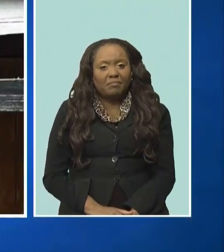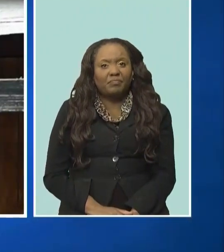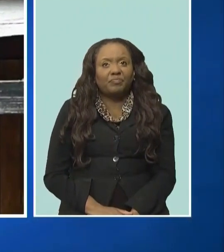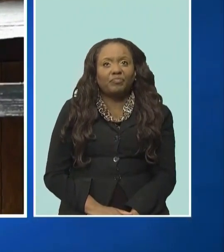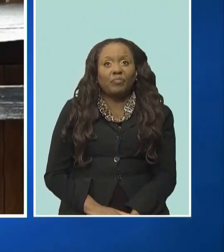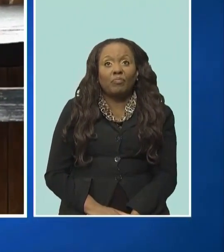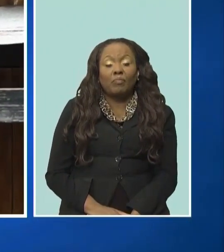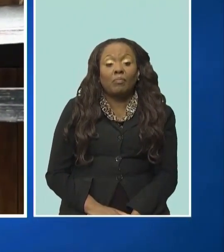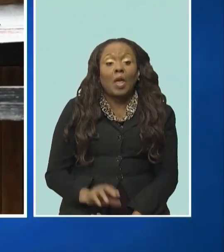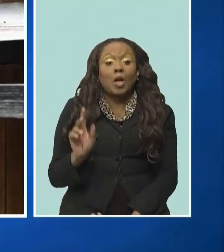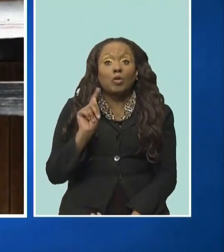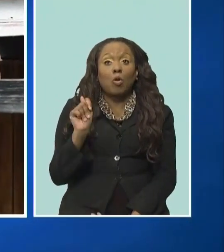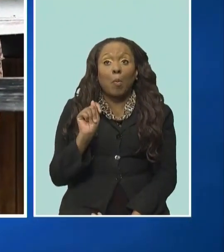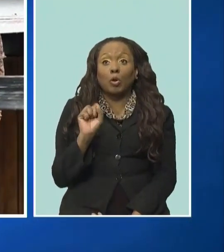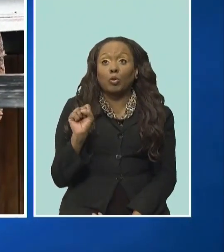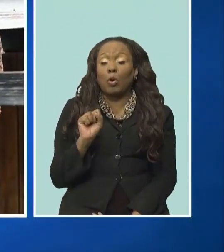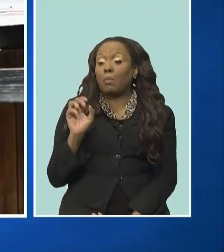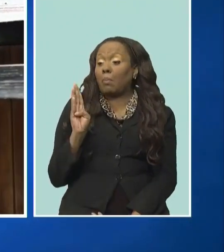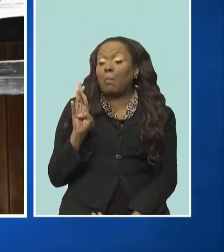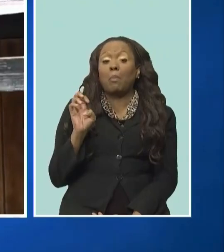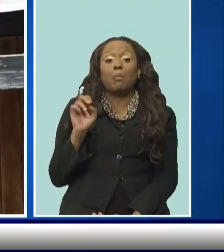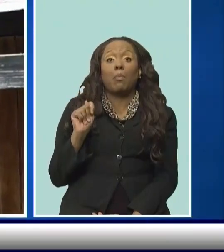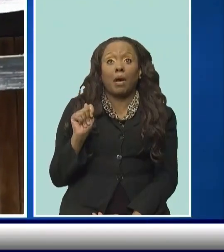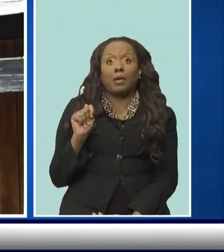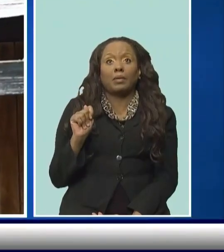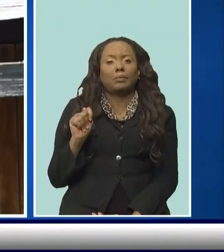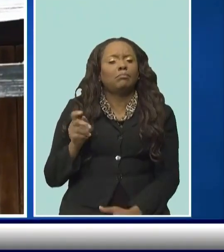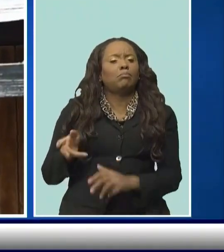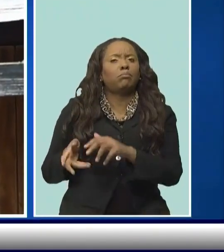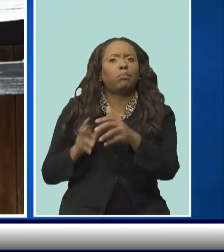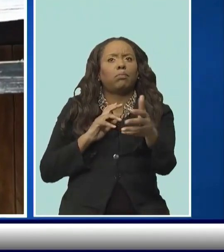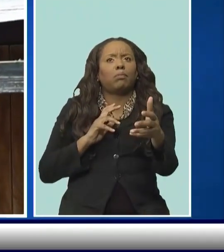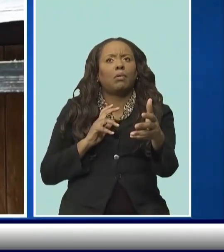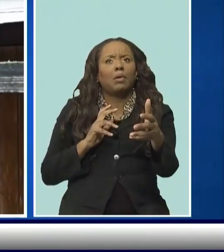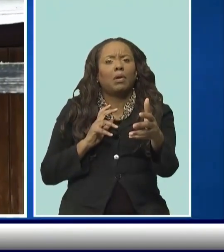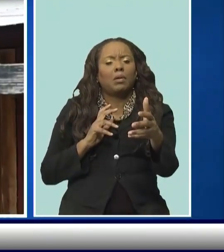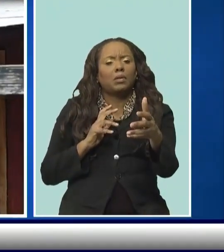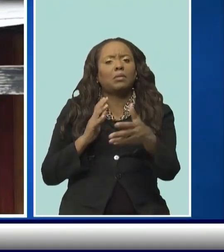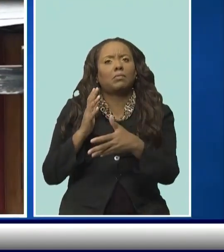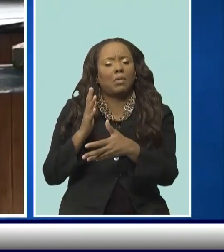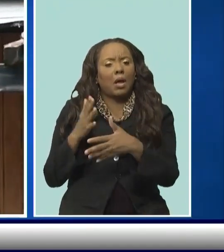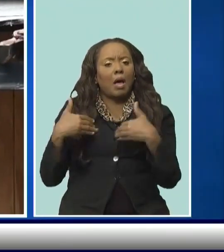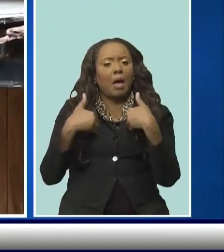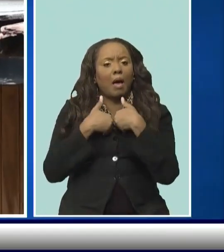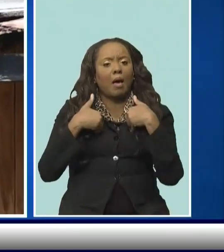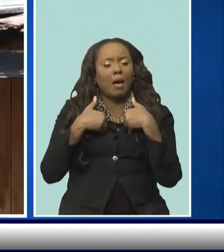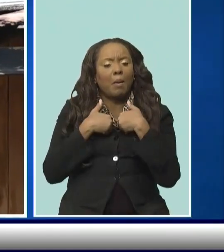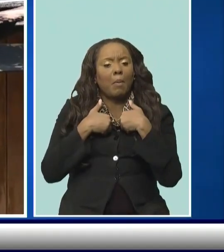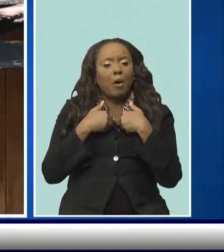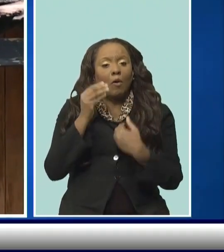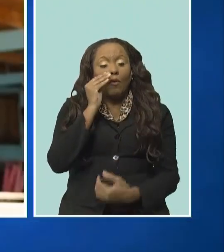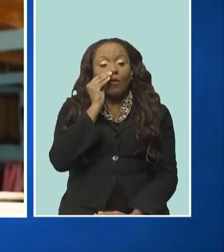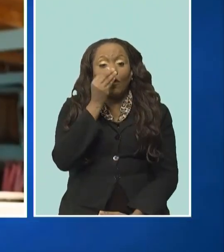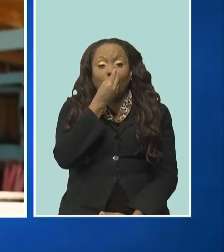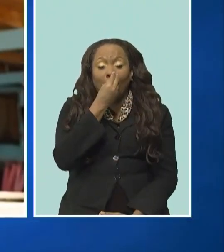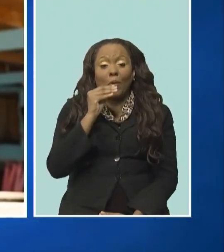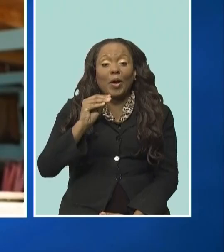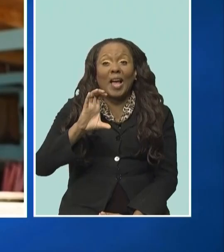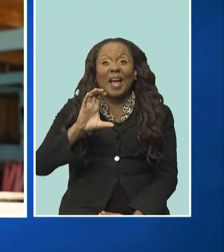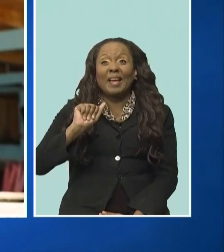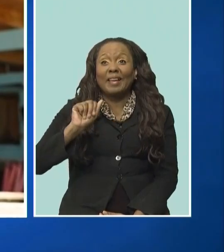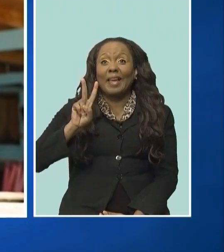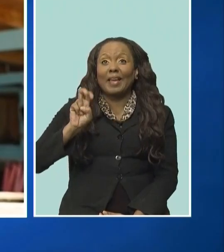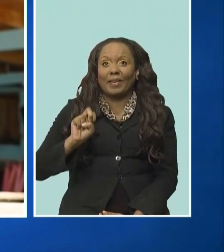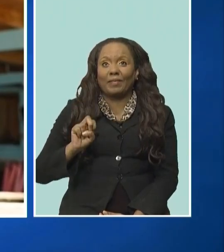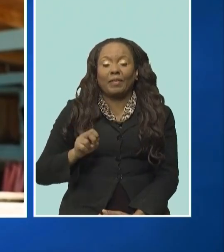Tropical storm Bret resulted in significant damage to popular tourism attraction Animal Flower Cave. Owner Manuel